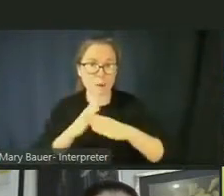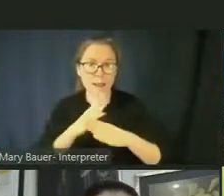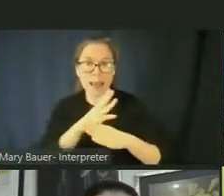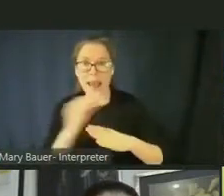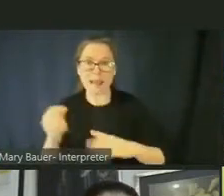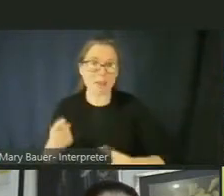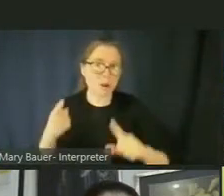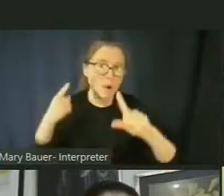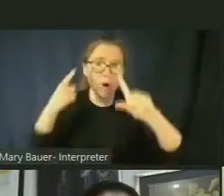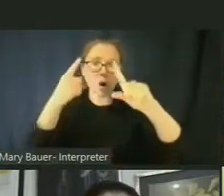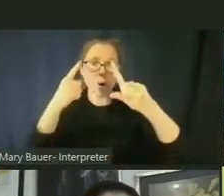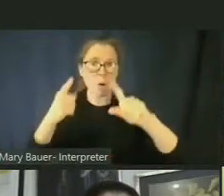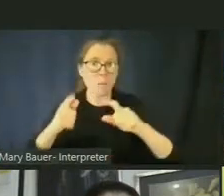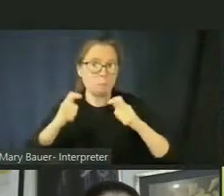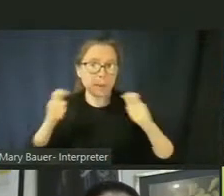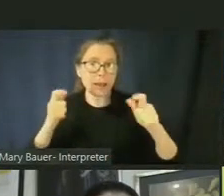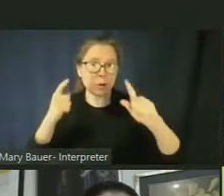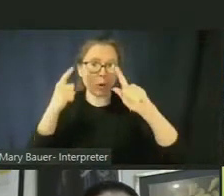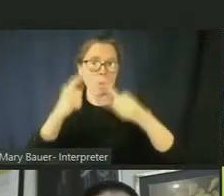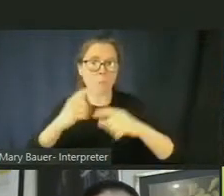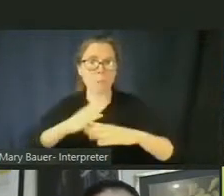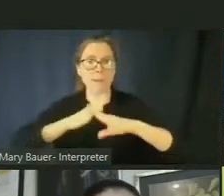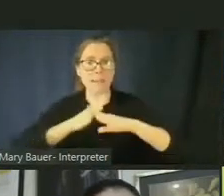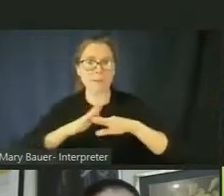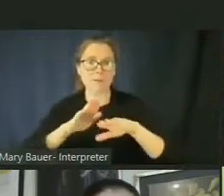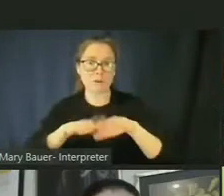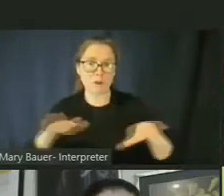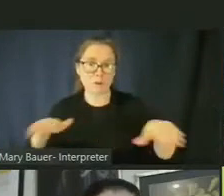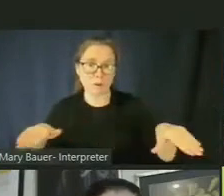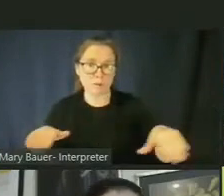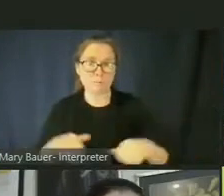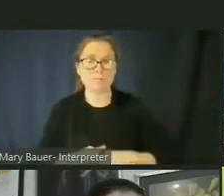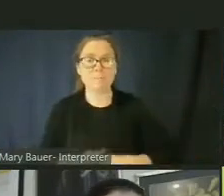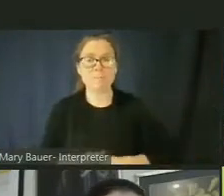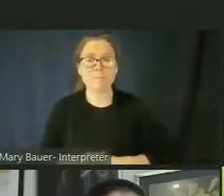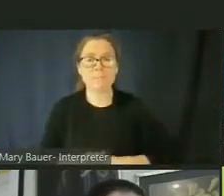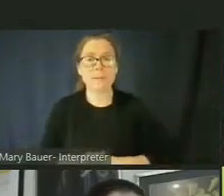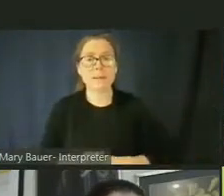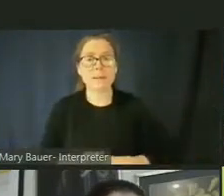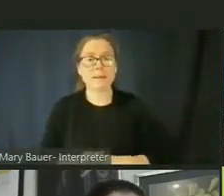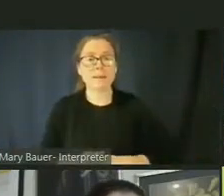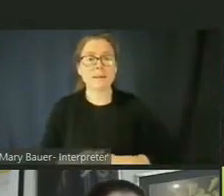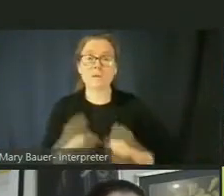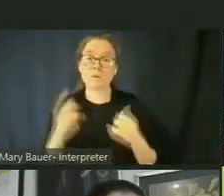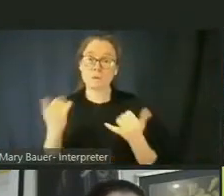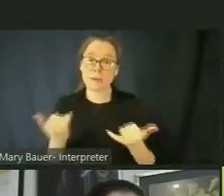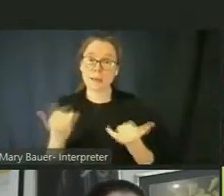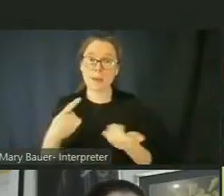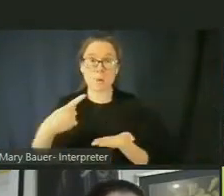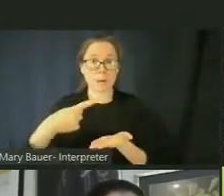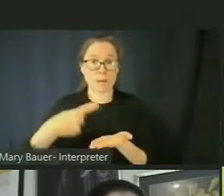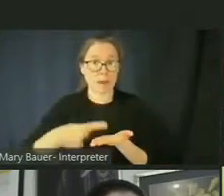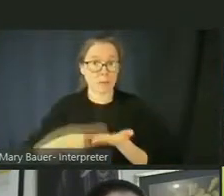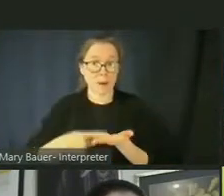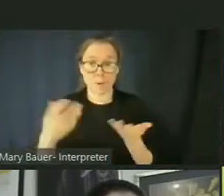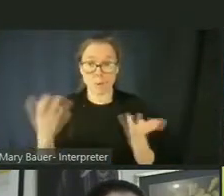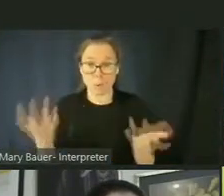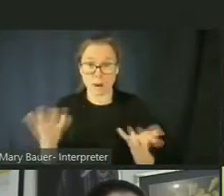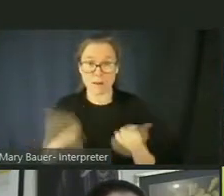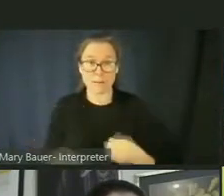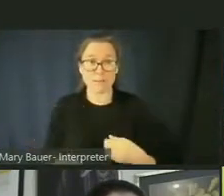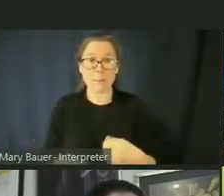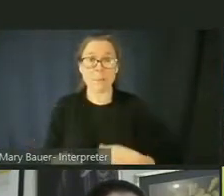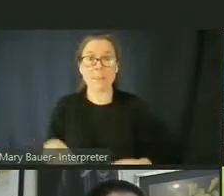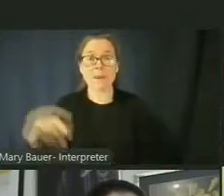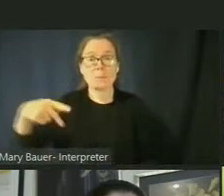I mentioned what we will discuss today. In particular, we're going to focus on the Pfizer and